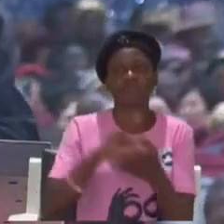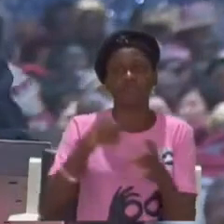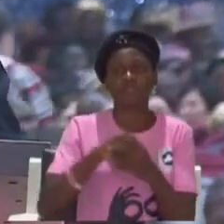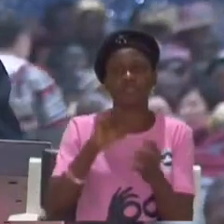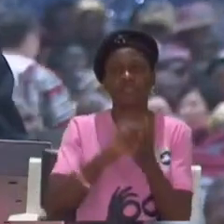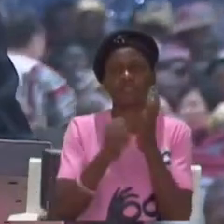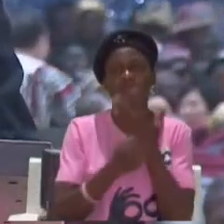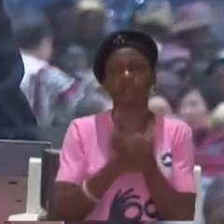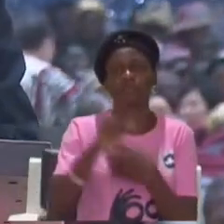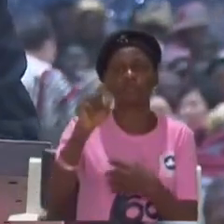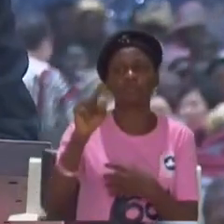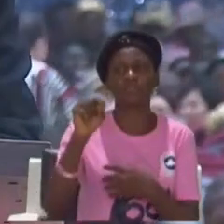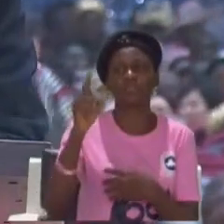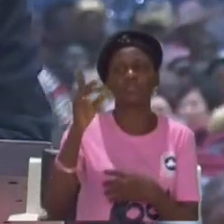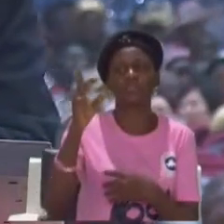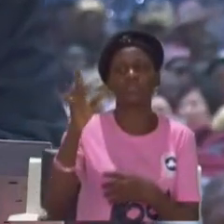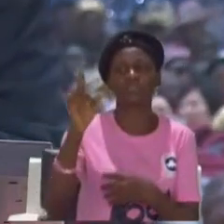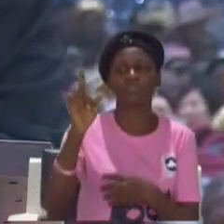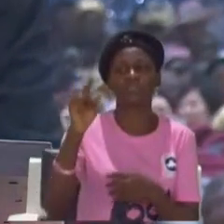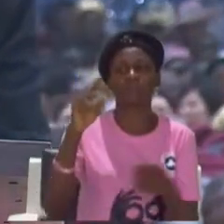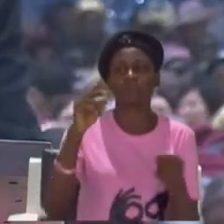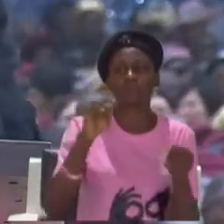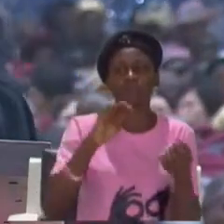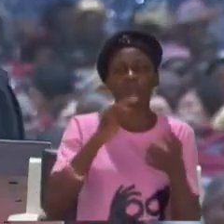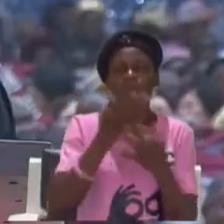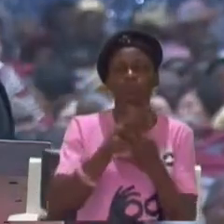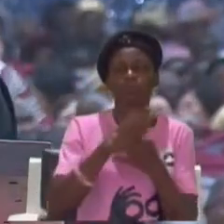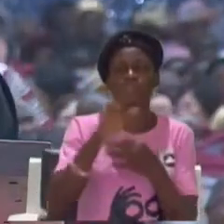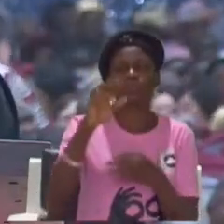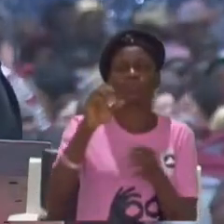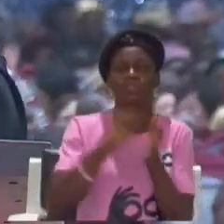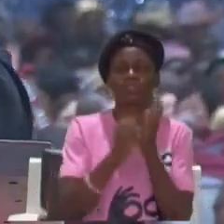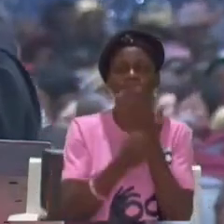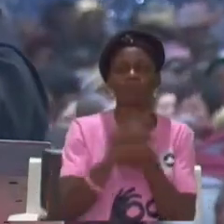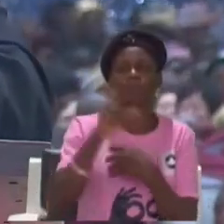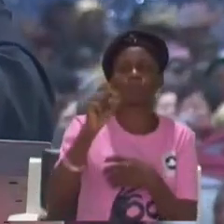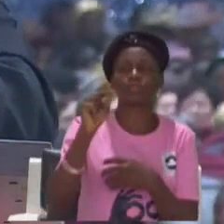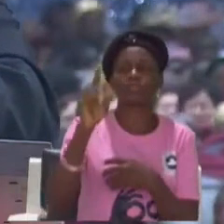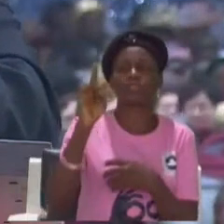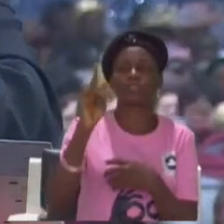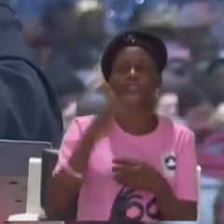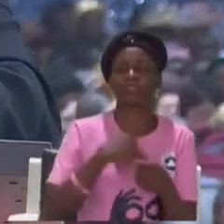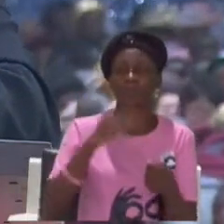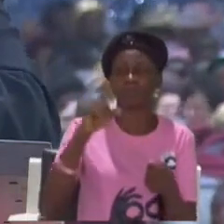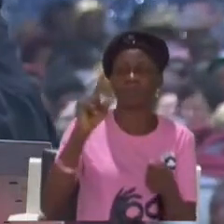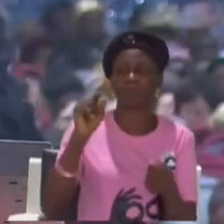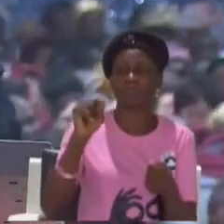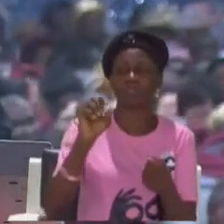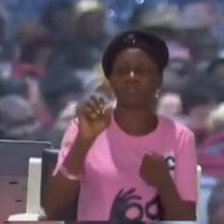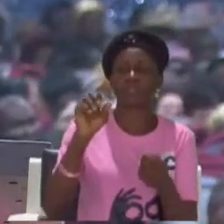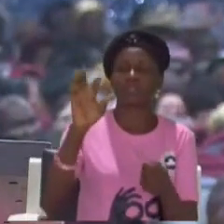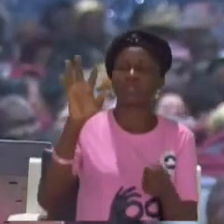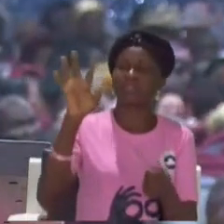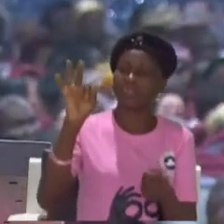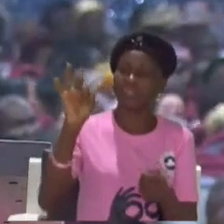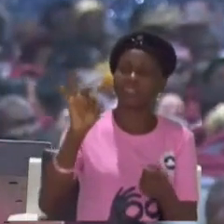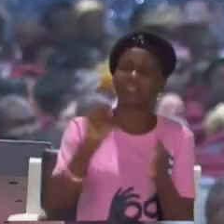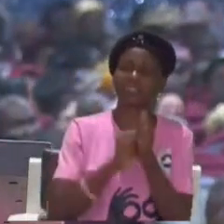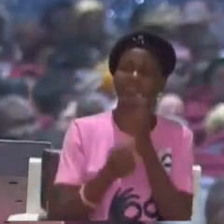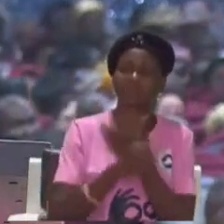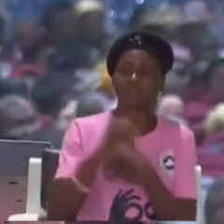2018. Between September 2018 and 2019 September, she had